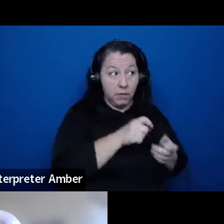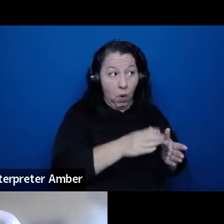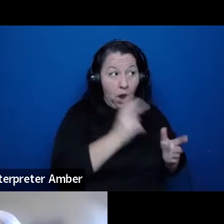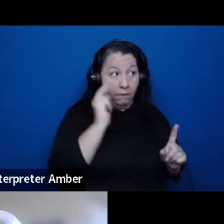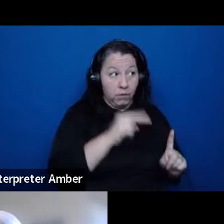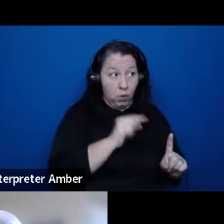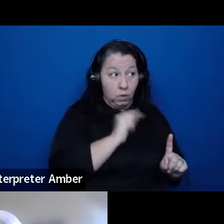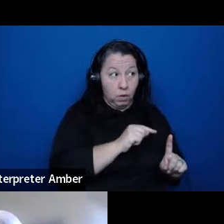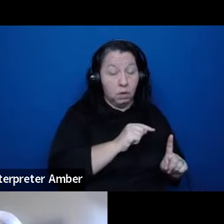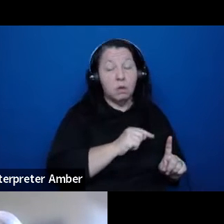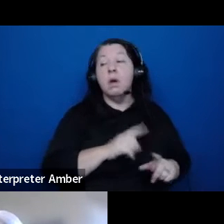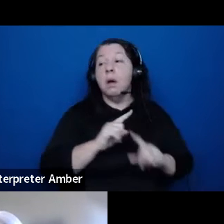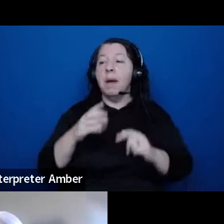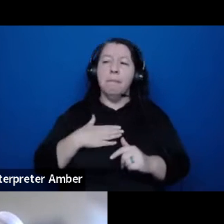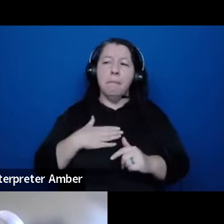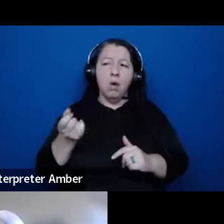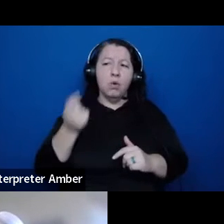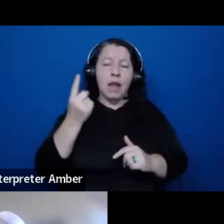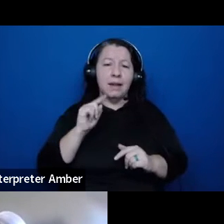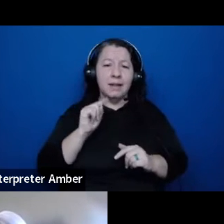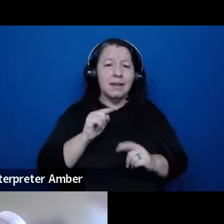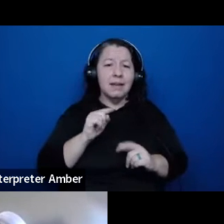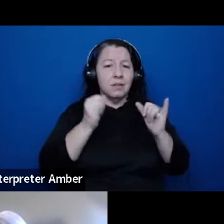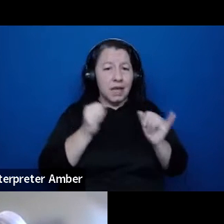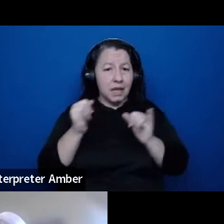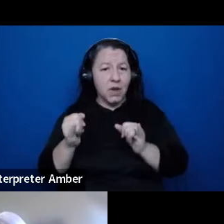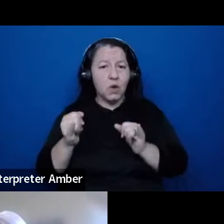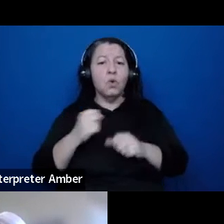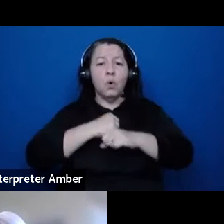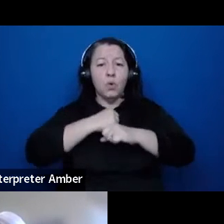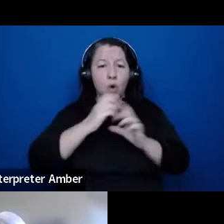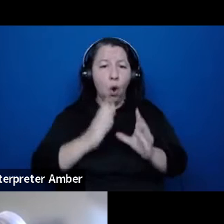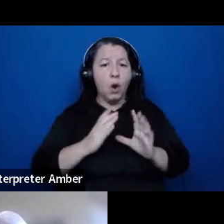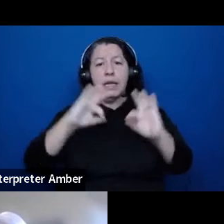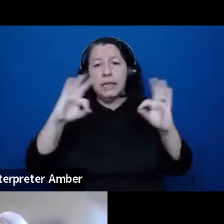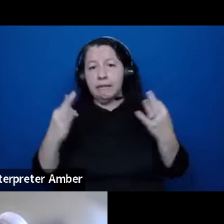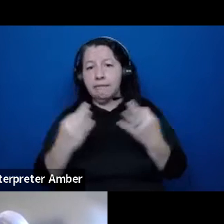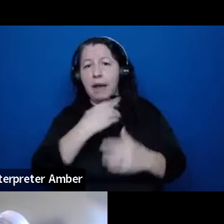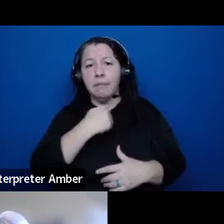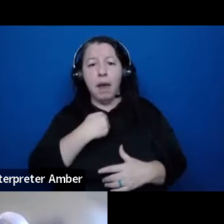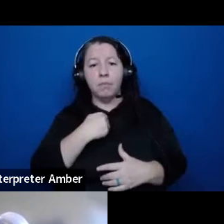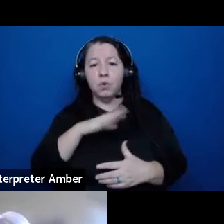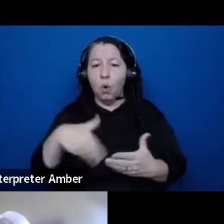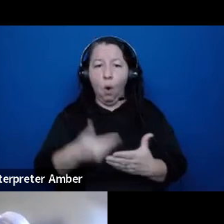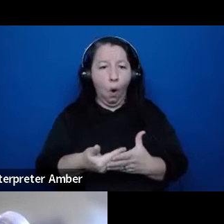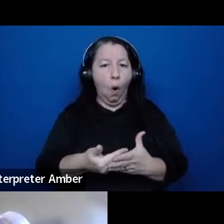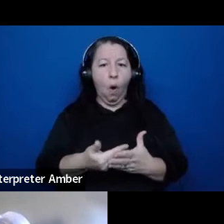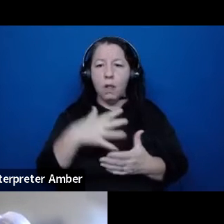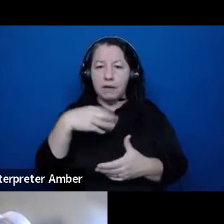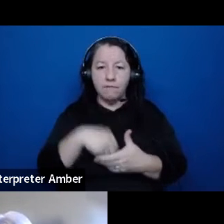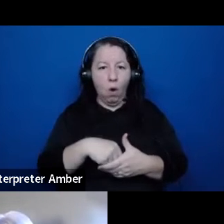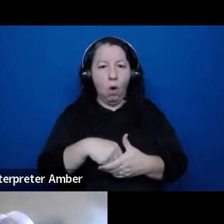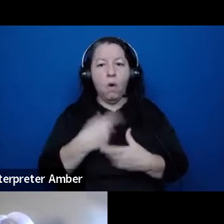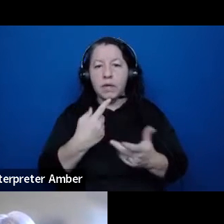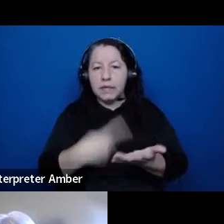their guardians or whoever, their family members, have all been involved, and are looking at what is the right thing, where's